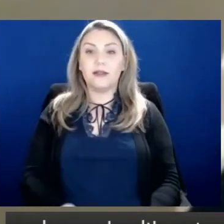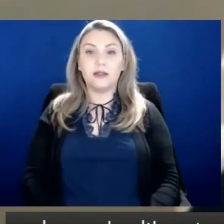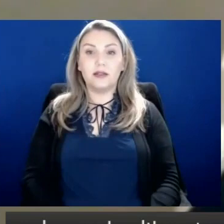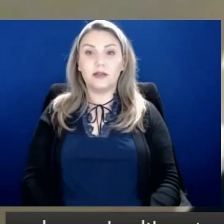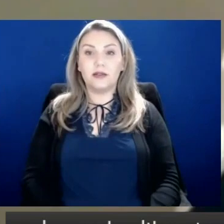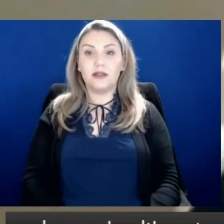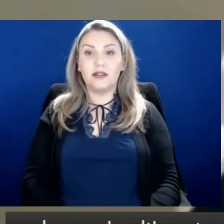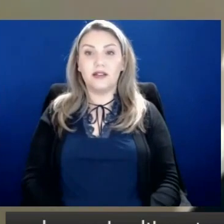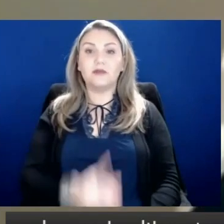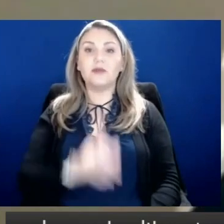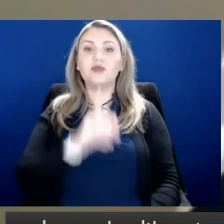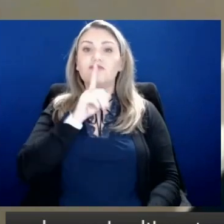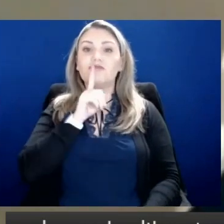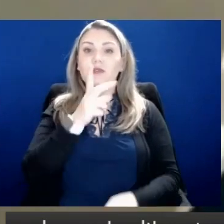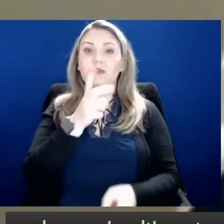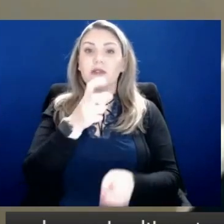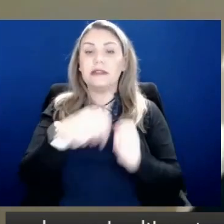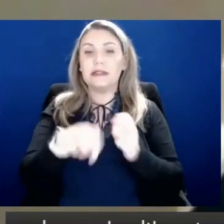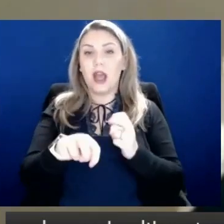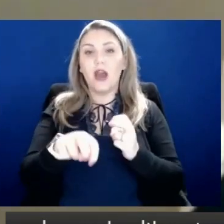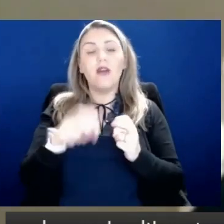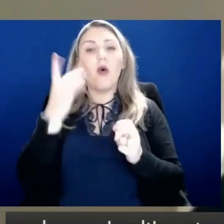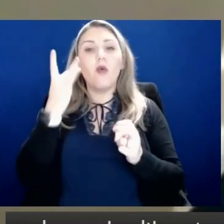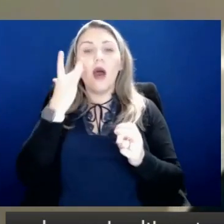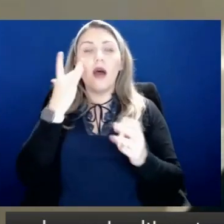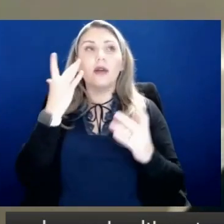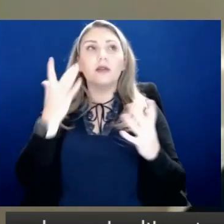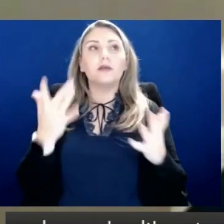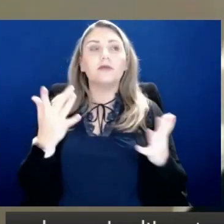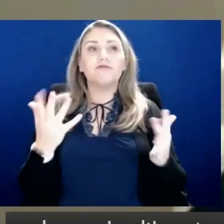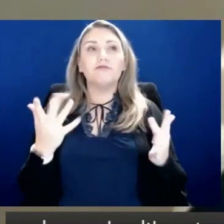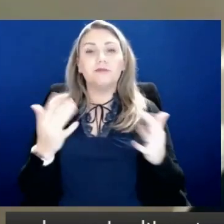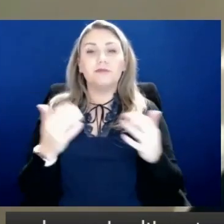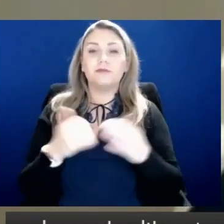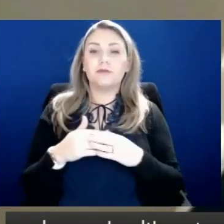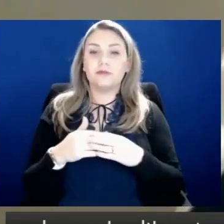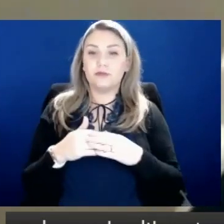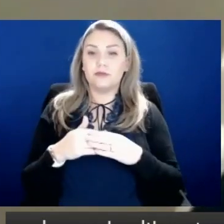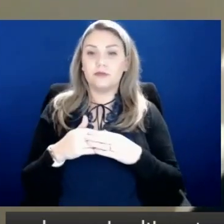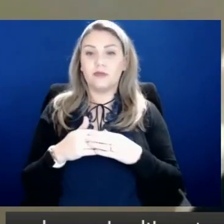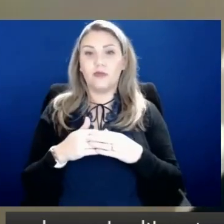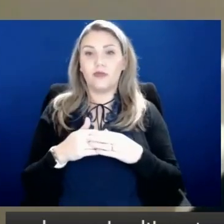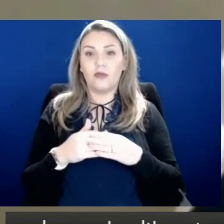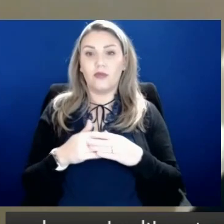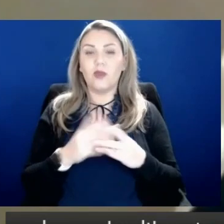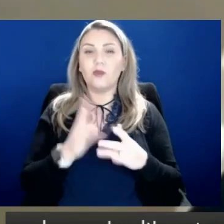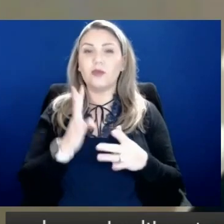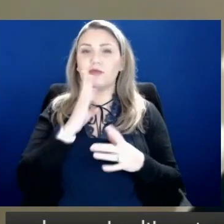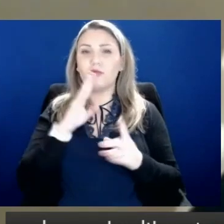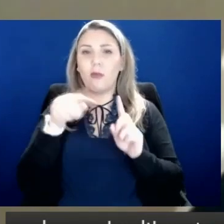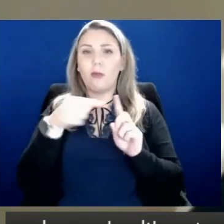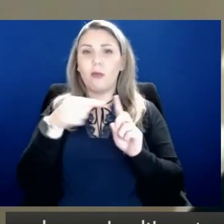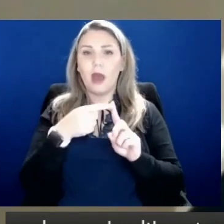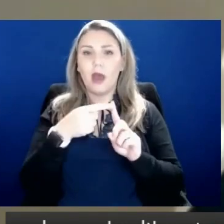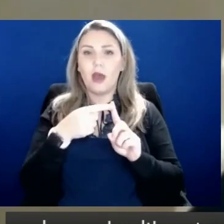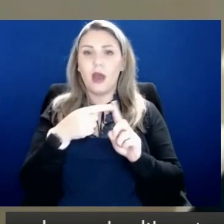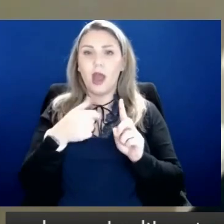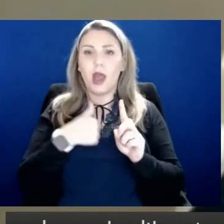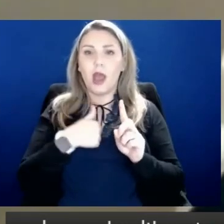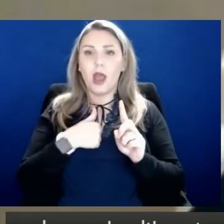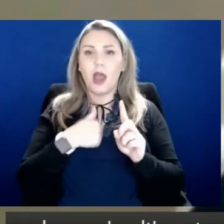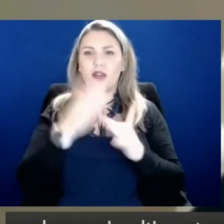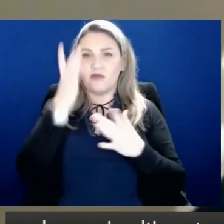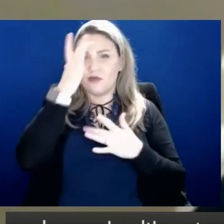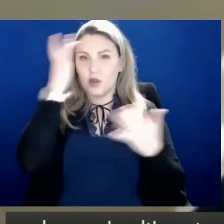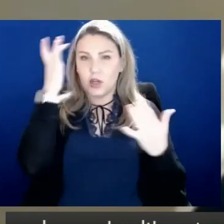very difficult because it was talked about that I